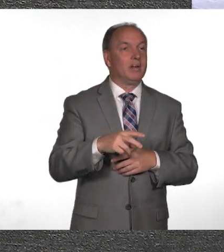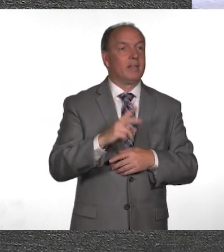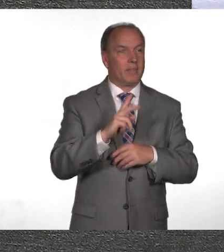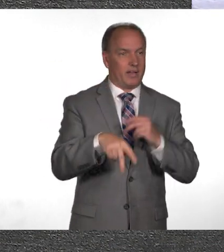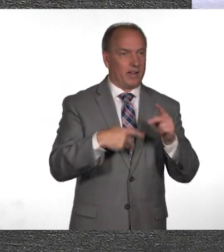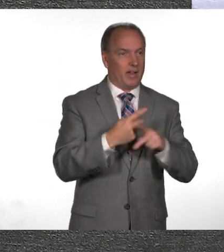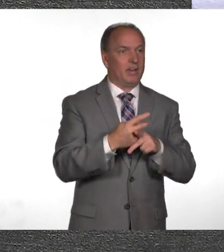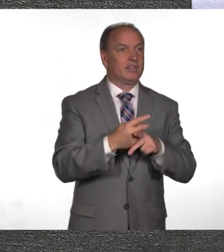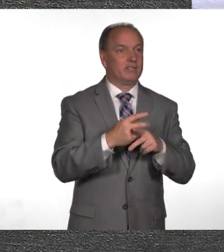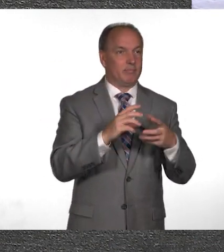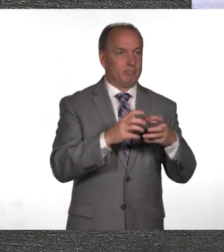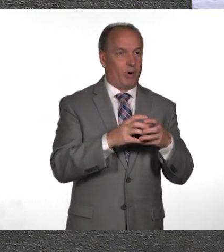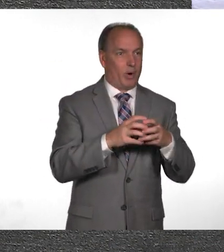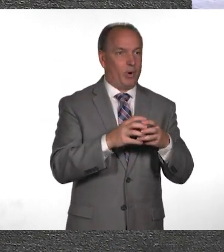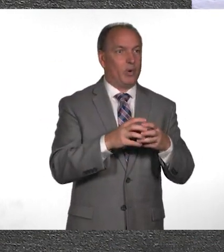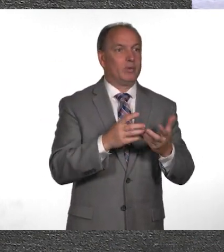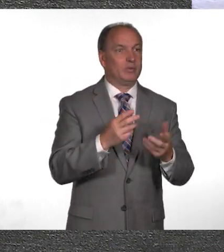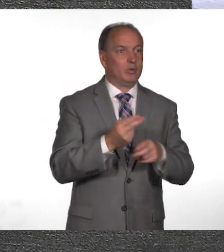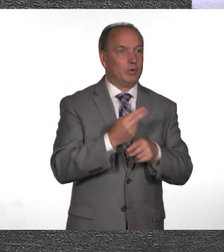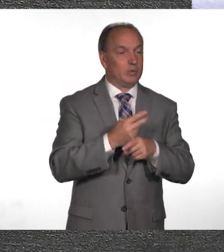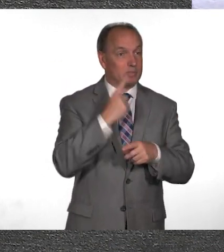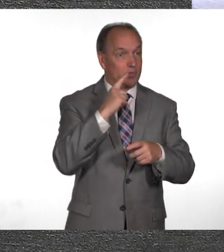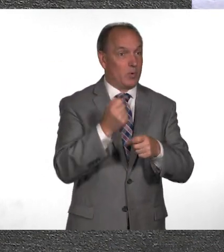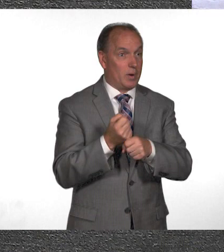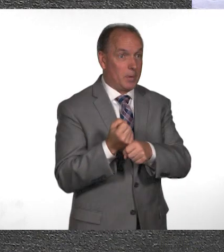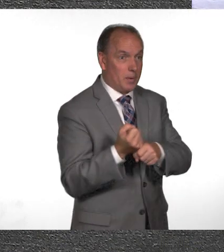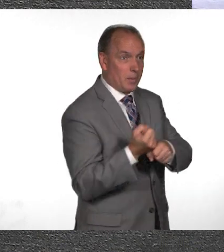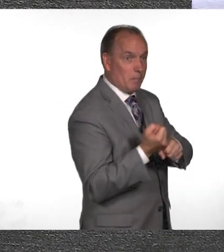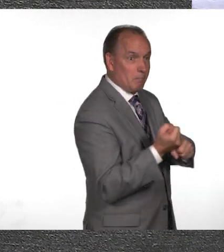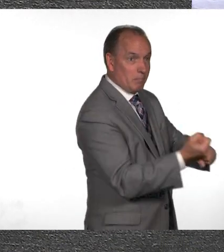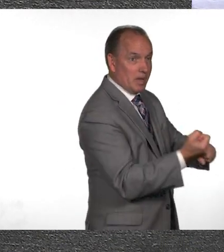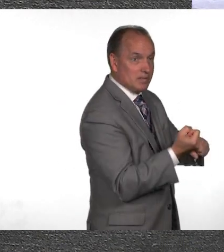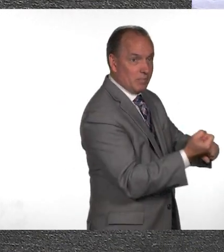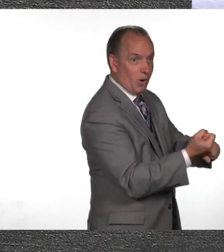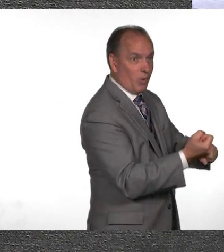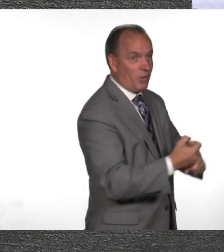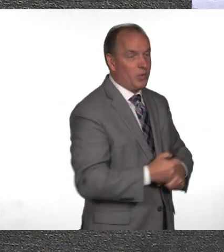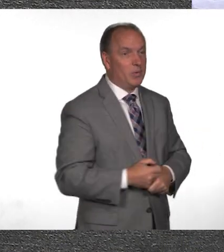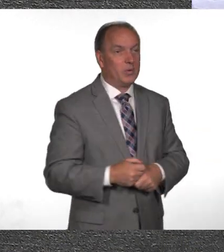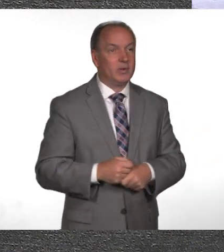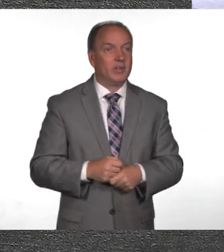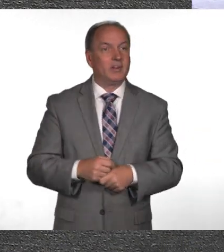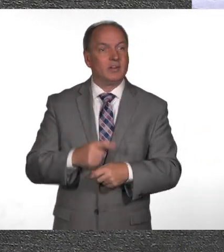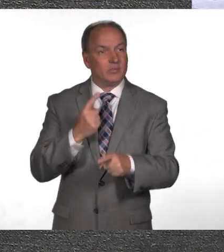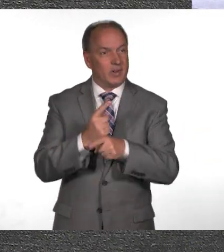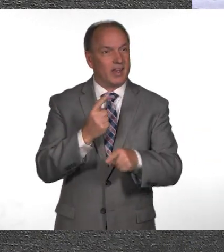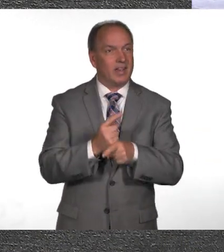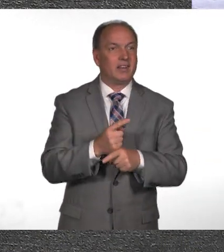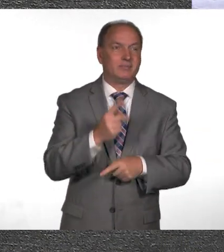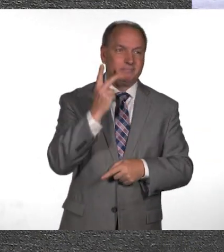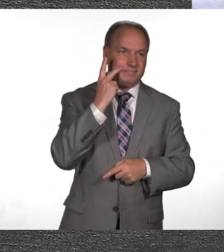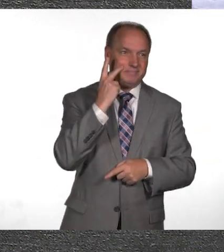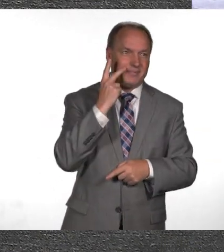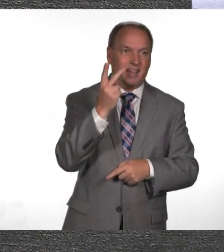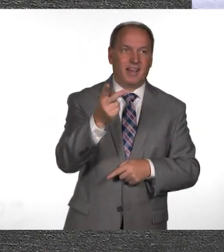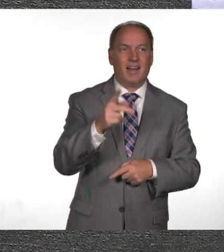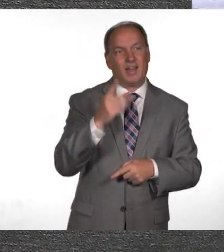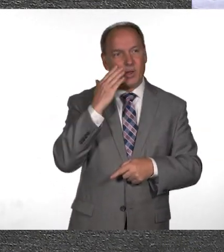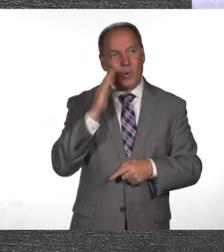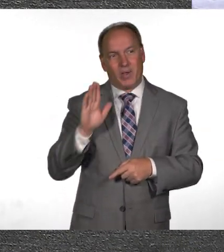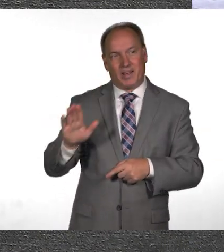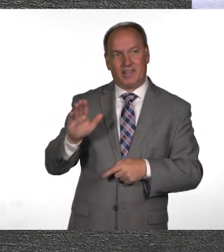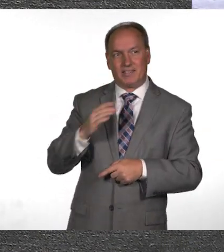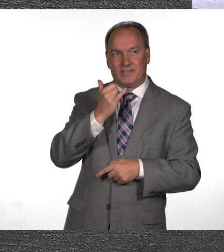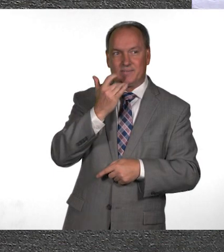and you use that in the sport of baseball. So let's see what other kind. Oh, yeah, I know. Yeah, this is Bingo's tennis